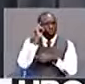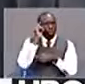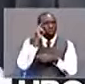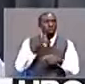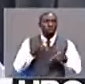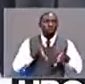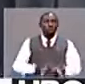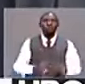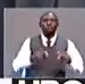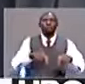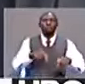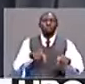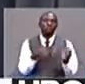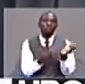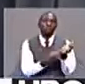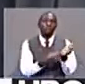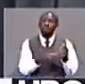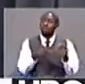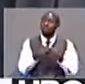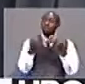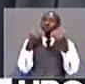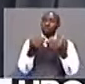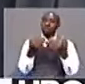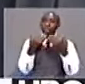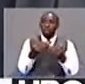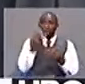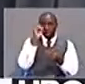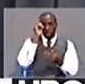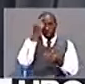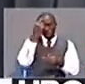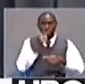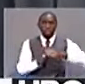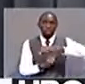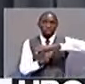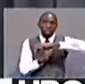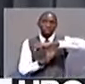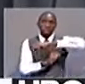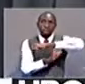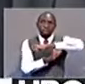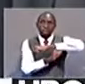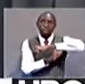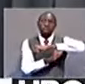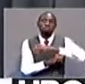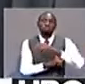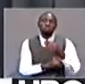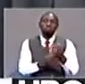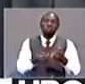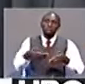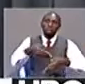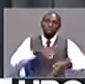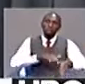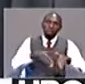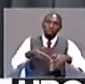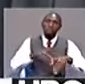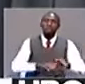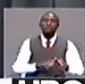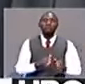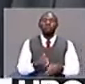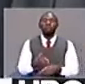also want to thank government for the support they accorded for the burial of late